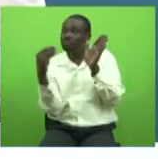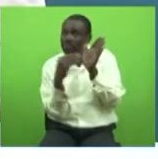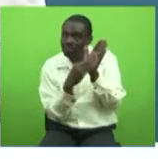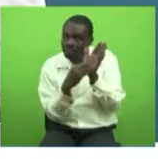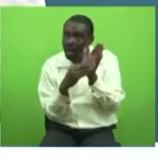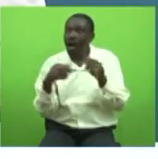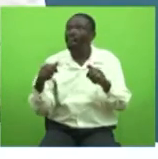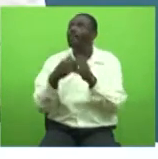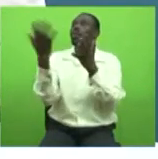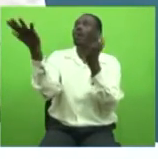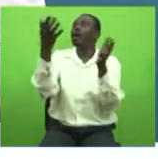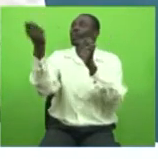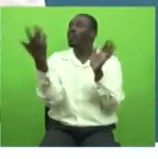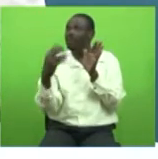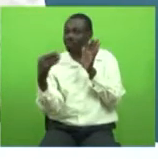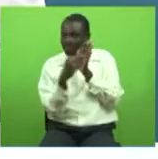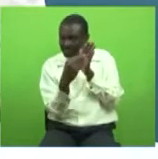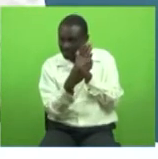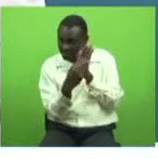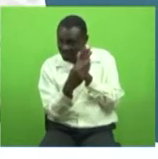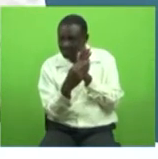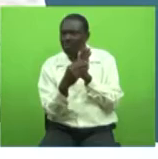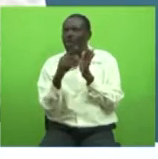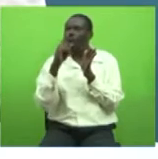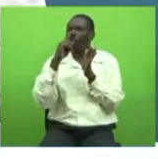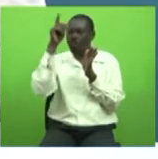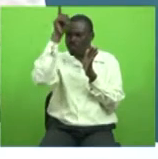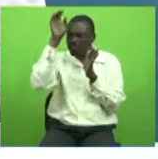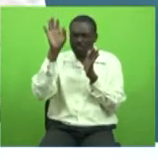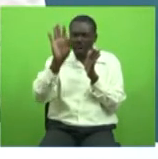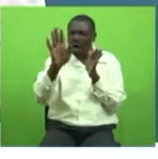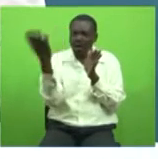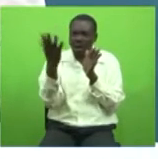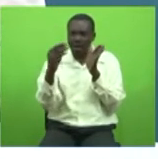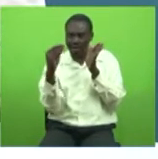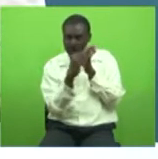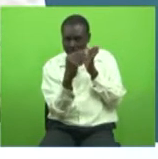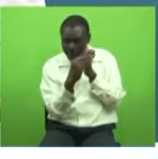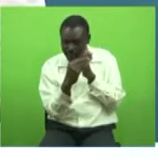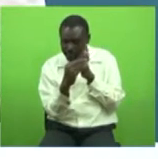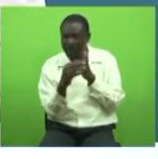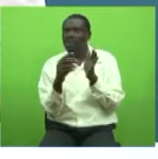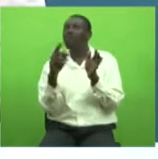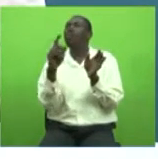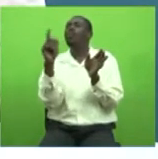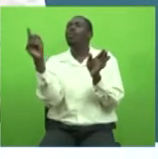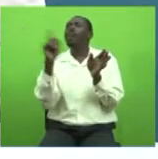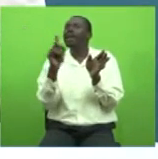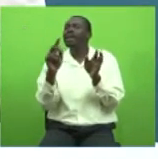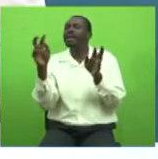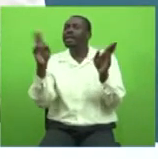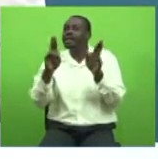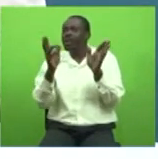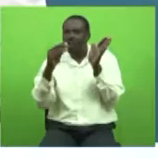of the survivor, the date on which it is sent, and on